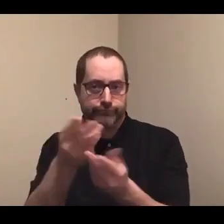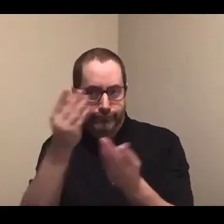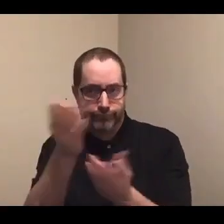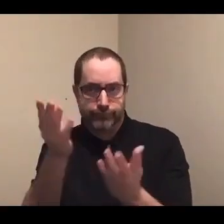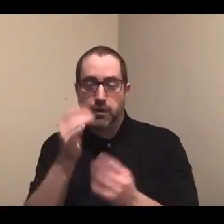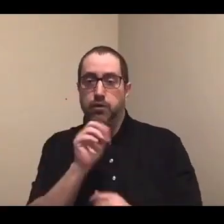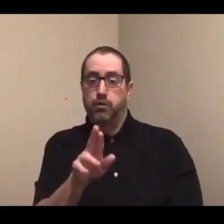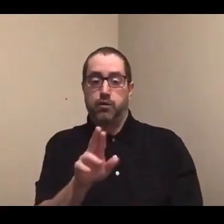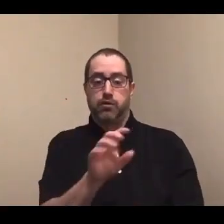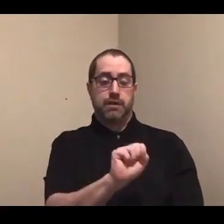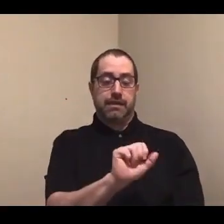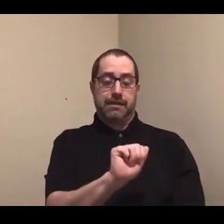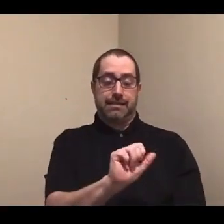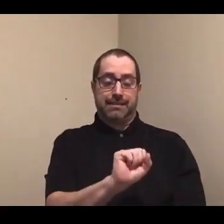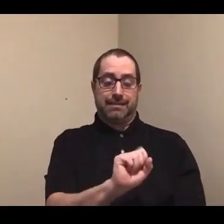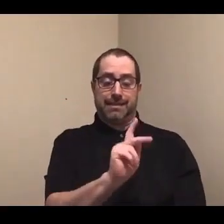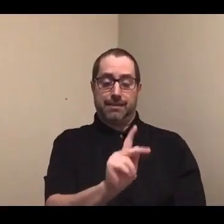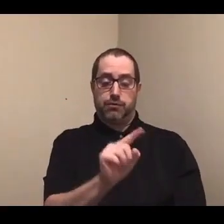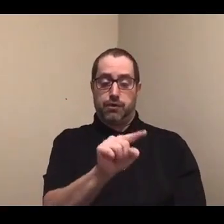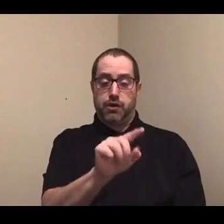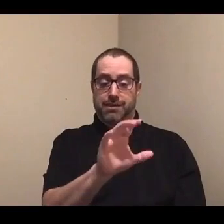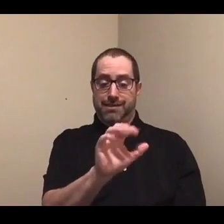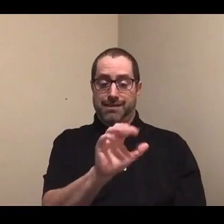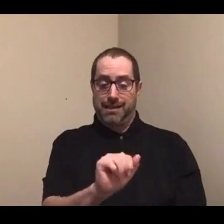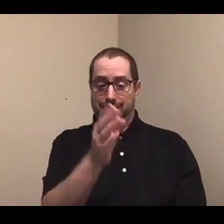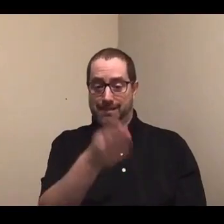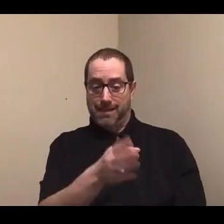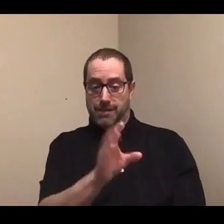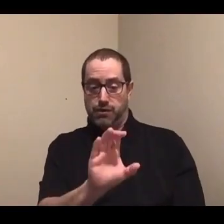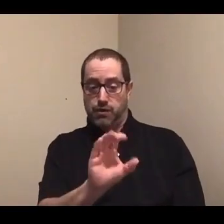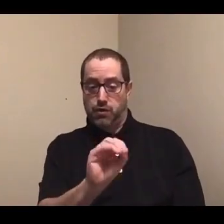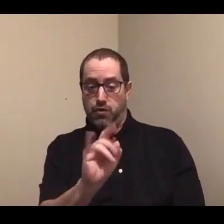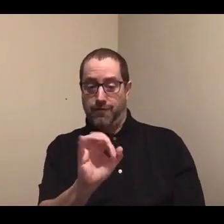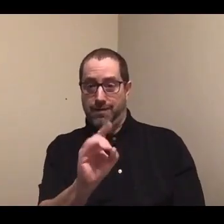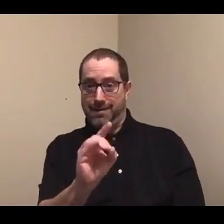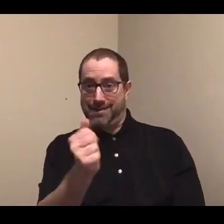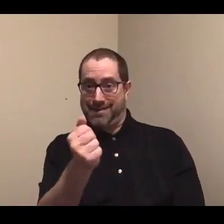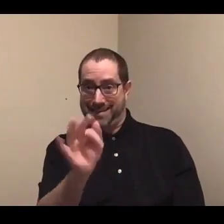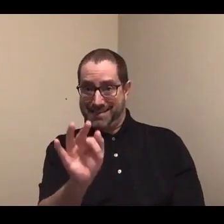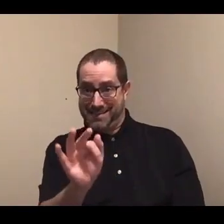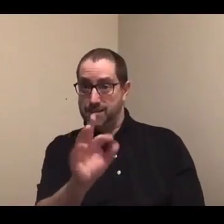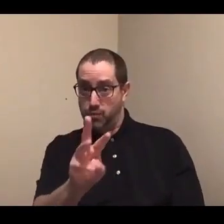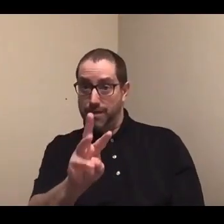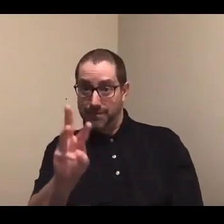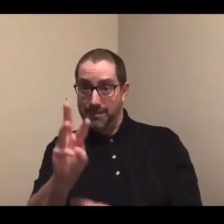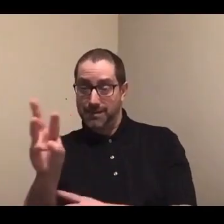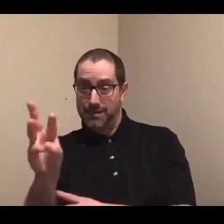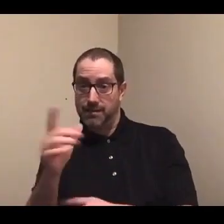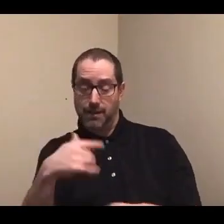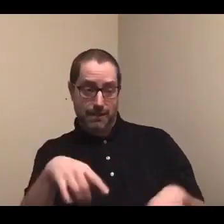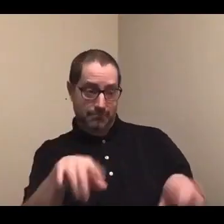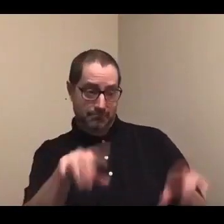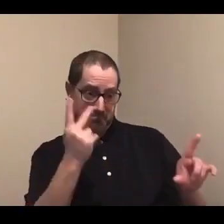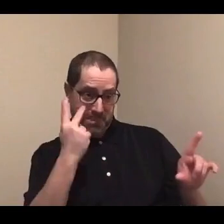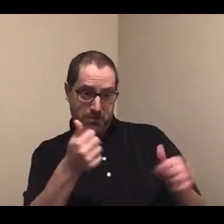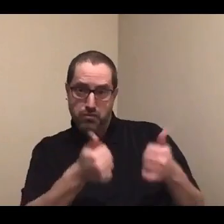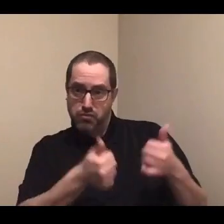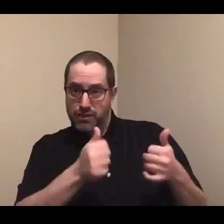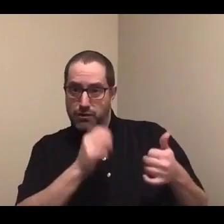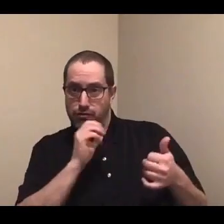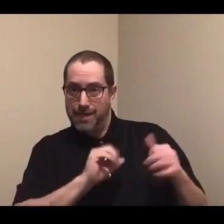Saskatchewan.ca COVID-19 vaccine website and check to see what the current age group is